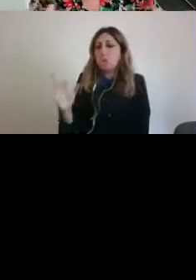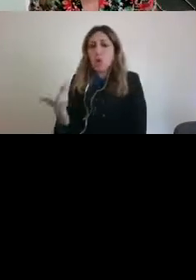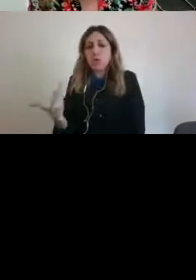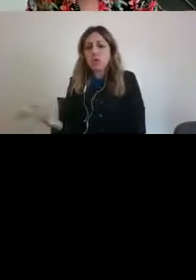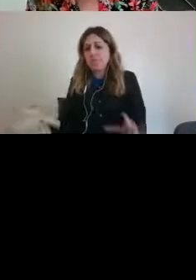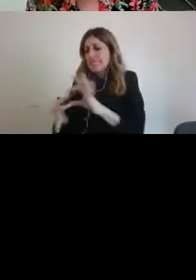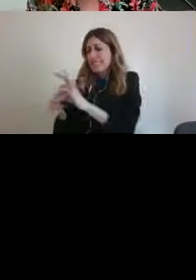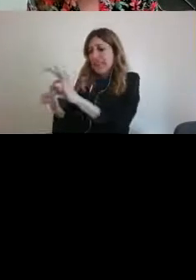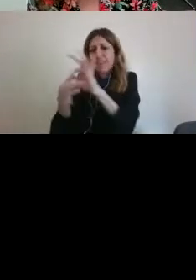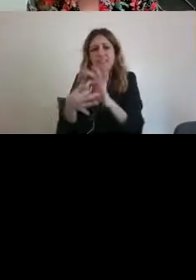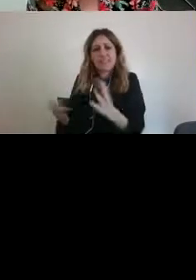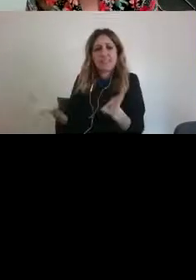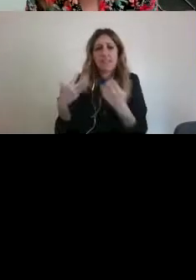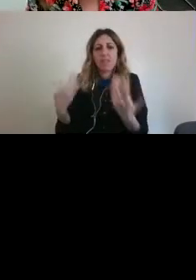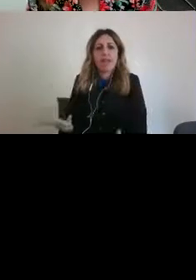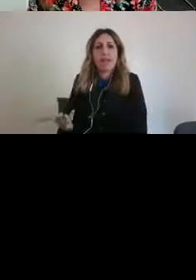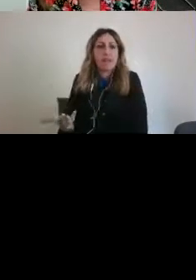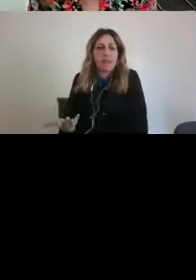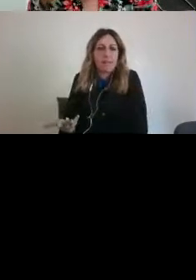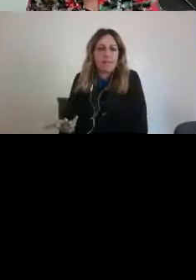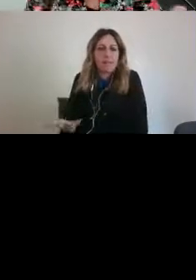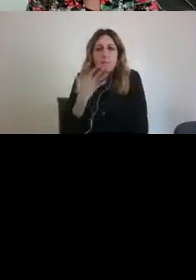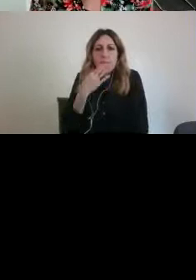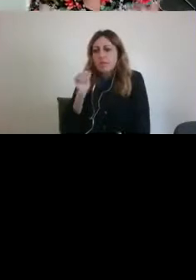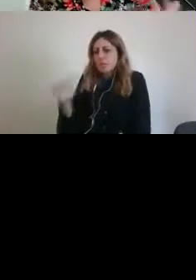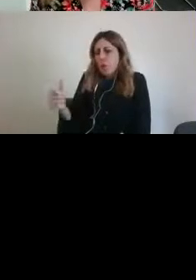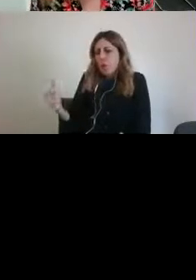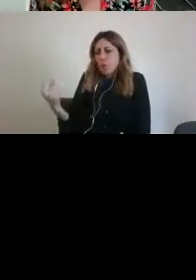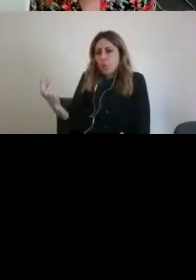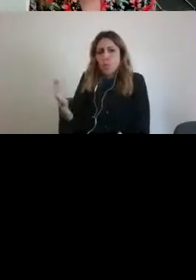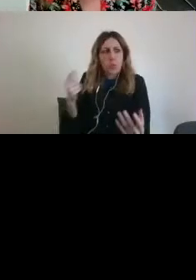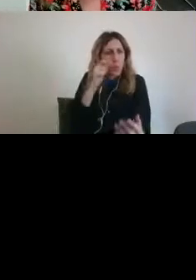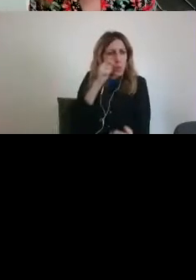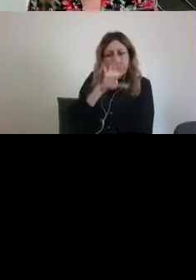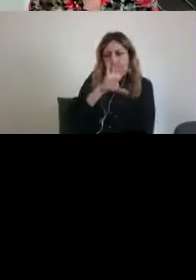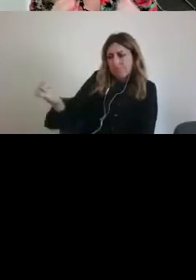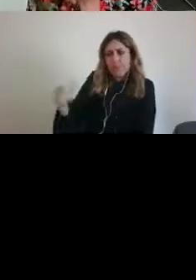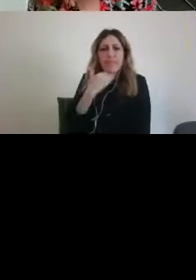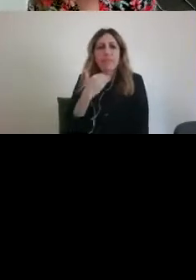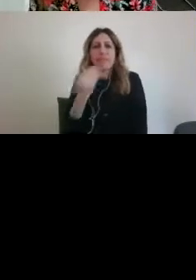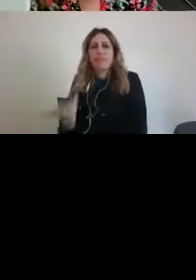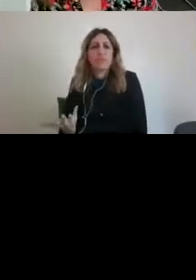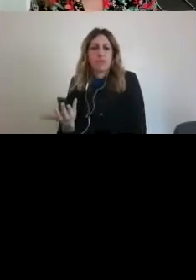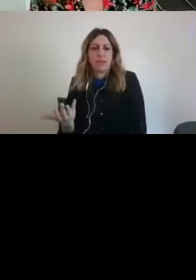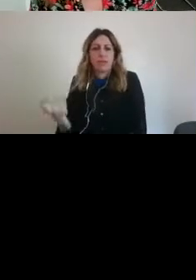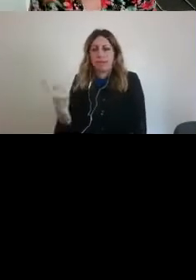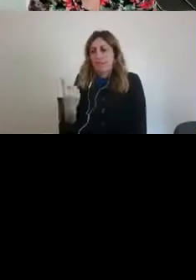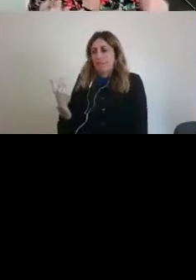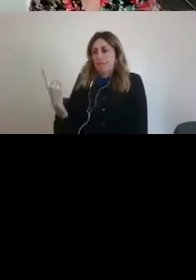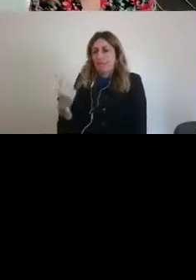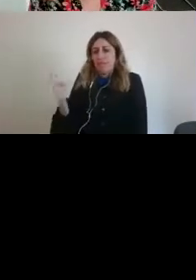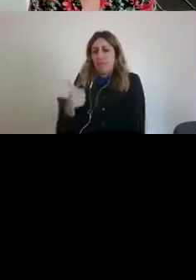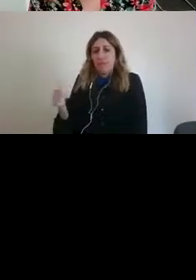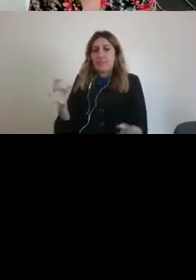pages need internal links to find them, because otherwise they're not findable. So if you have orphaned